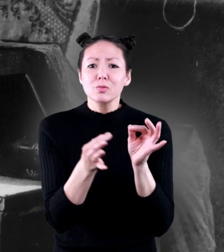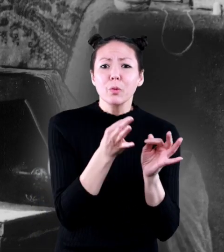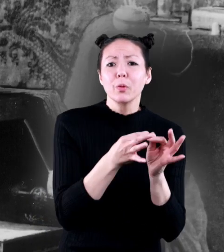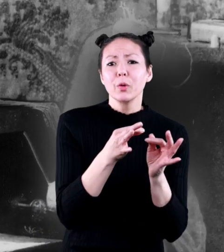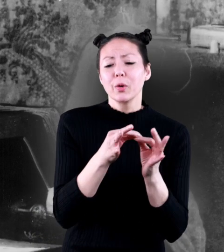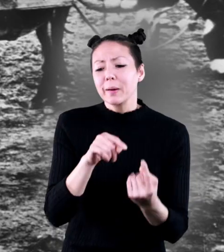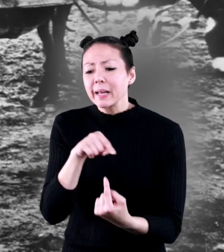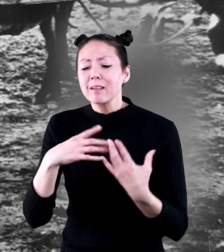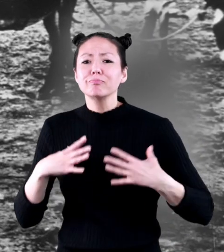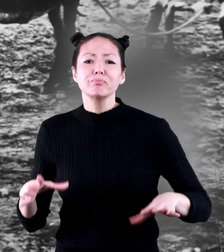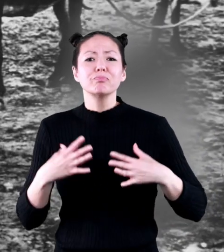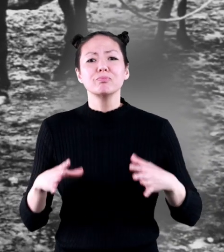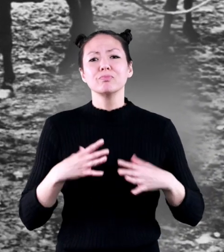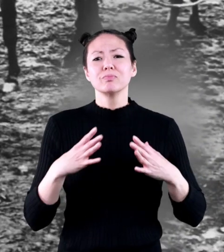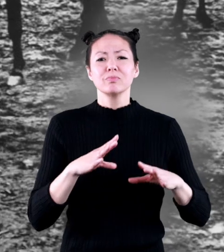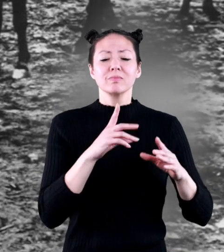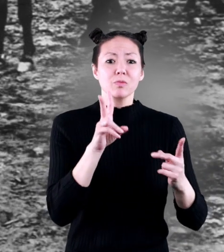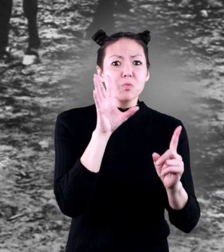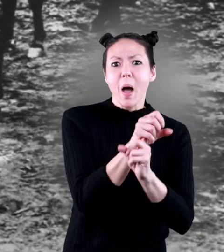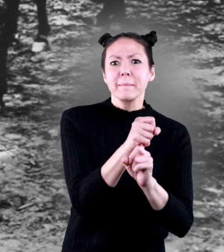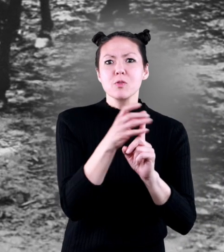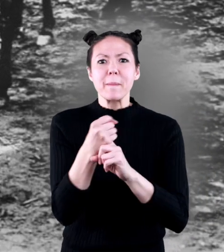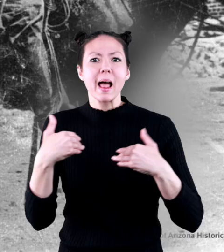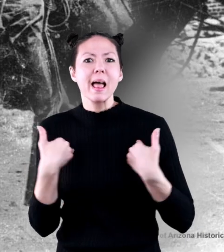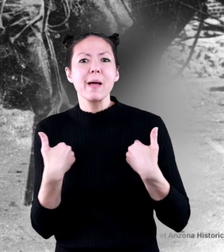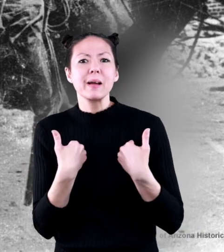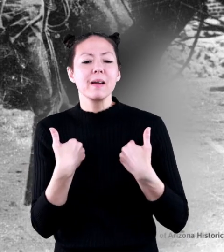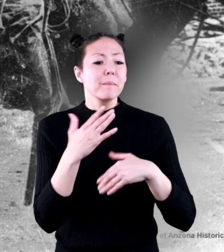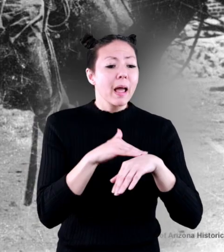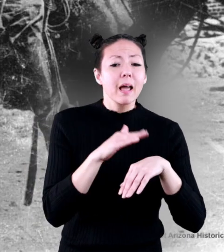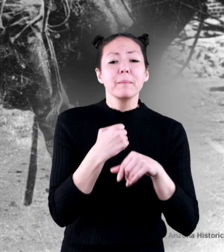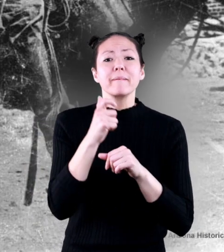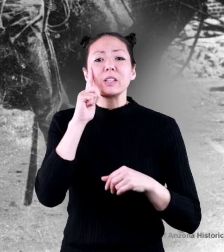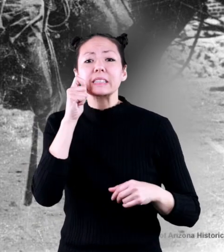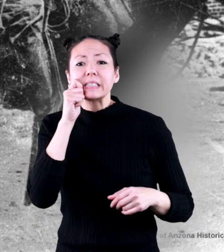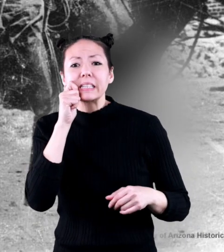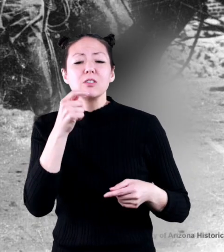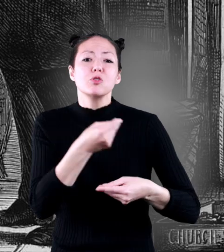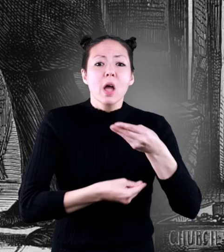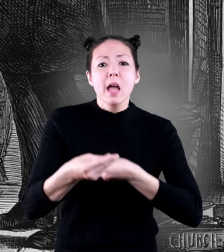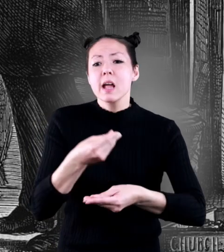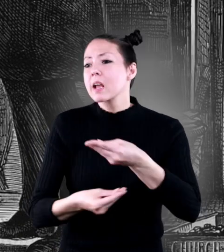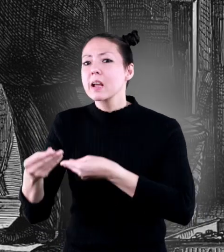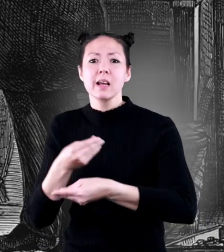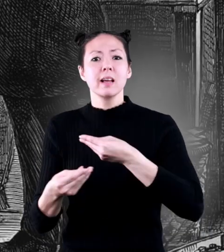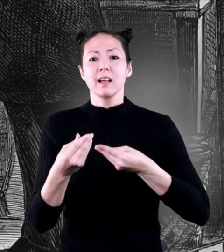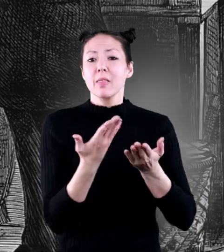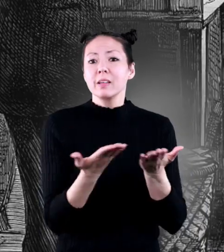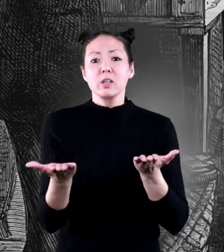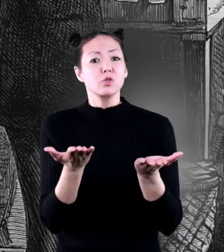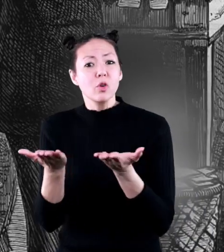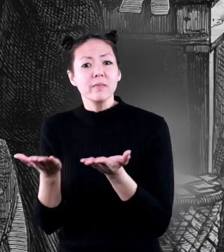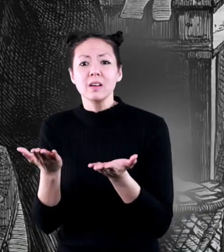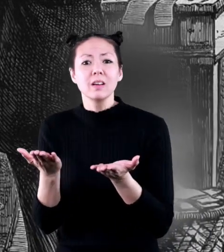weaving fabric, or trapping animals for their pelts and skins, that person would trade these goods and services for something that